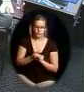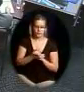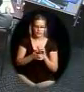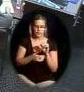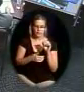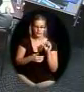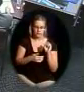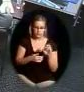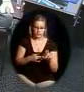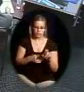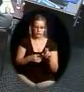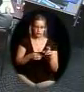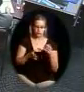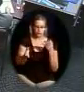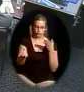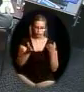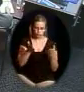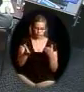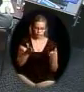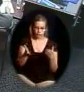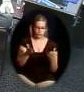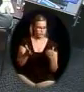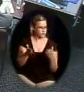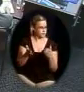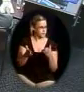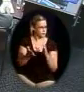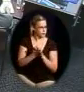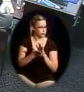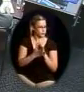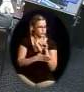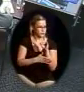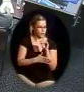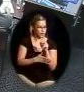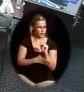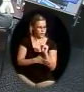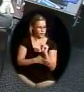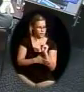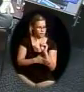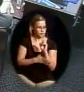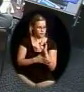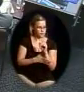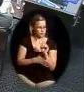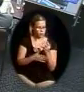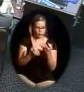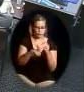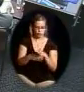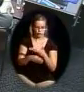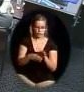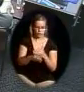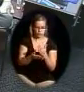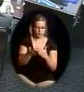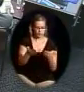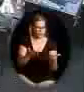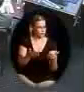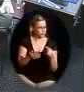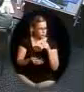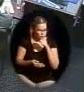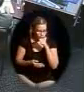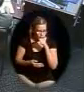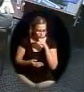Senior Serving School Facilitator Diane Steele has something that she wishes to share at the microphone.